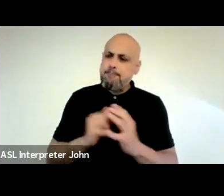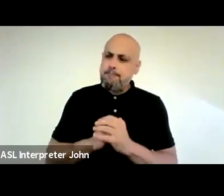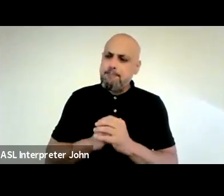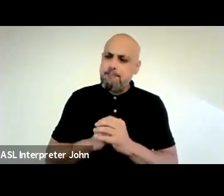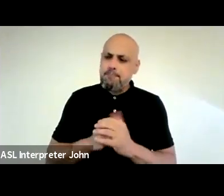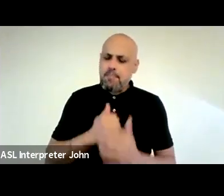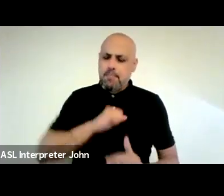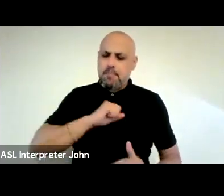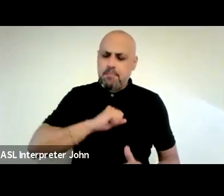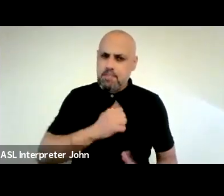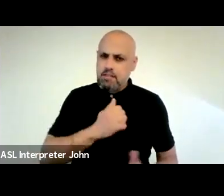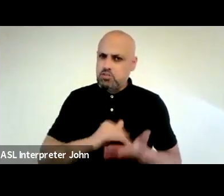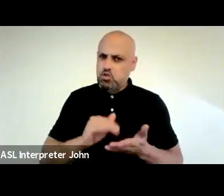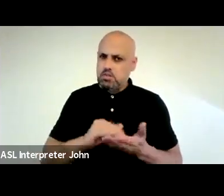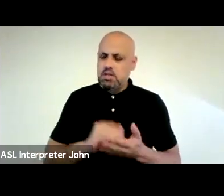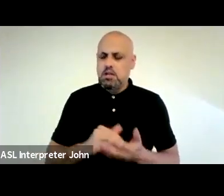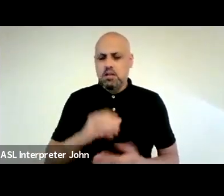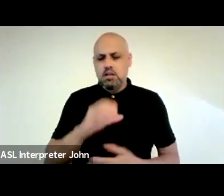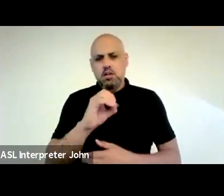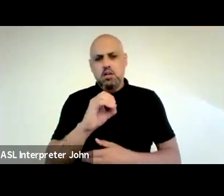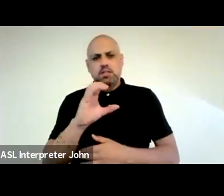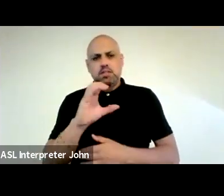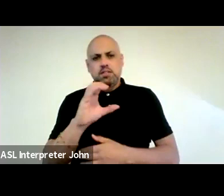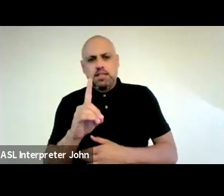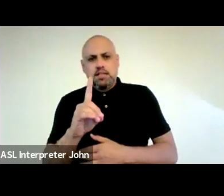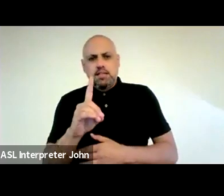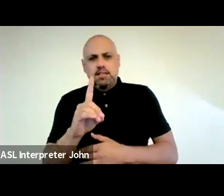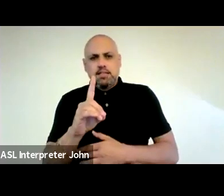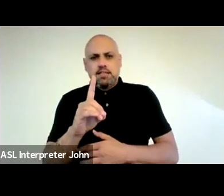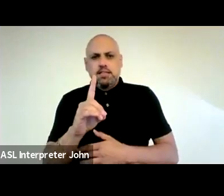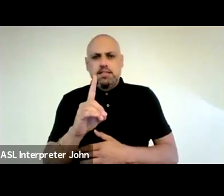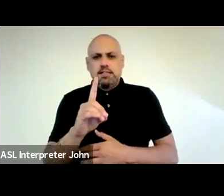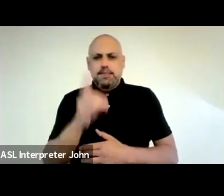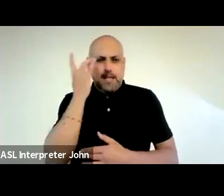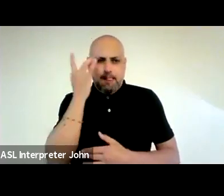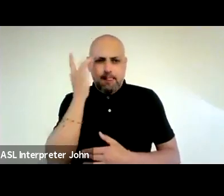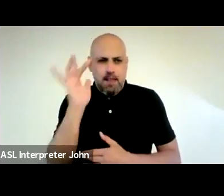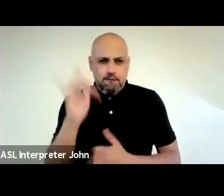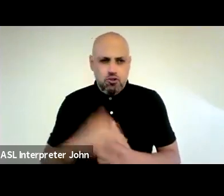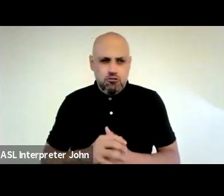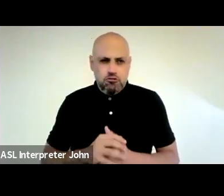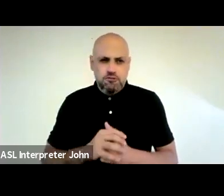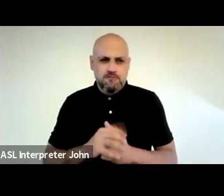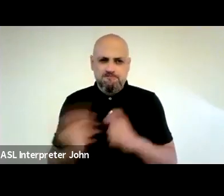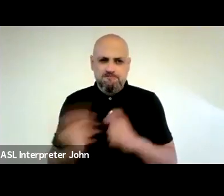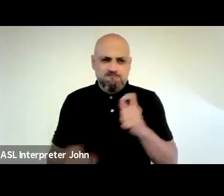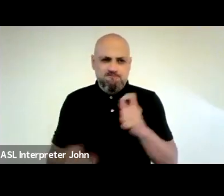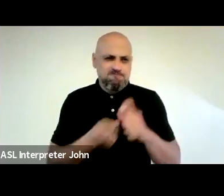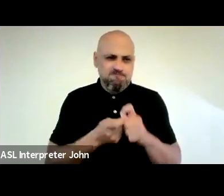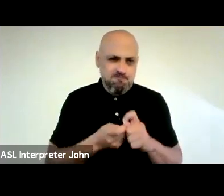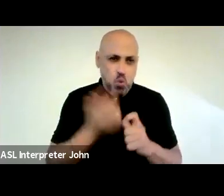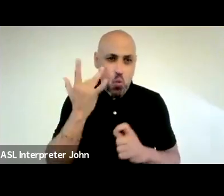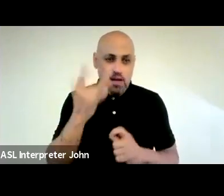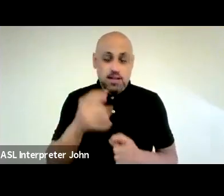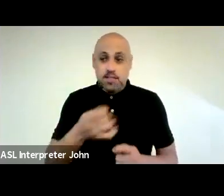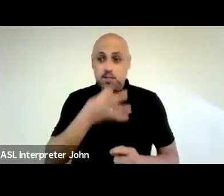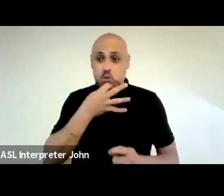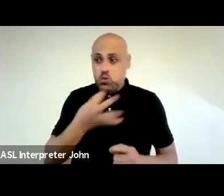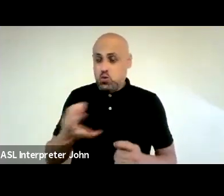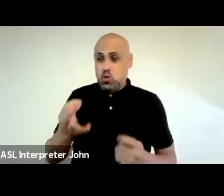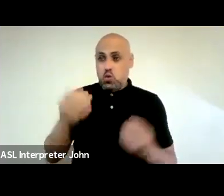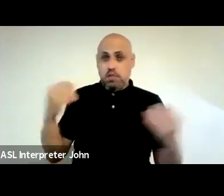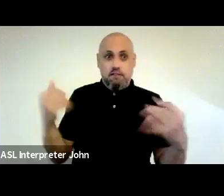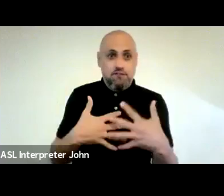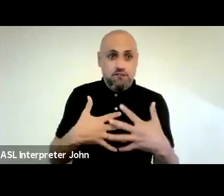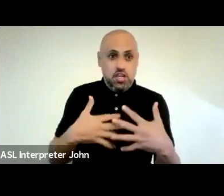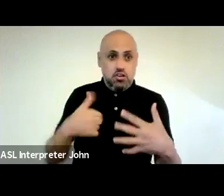excuse me, OCD is viciously clever and vindictive because as soon as the fear of being gay was